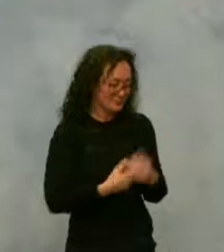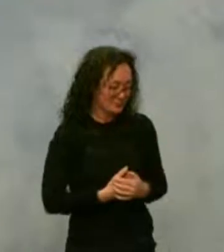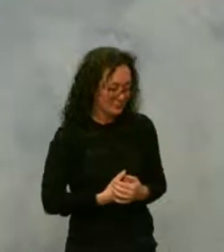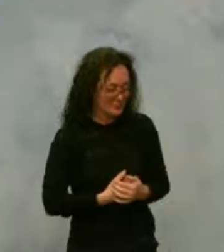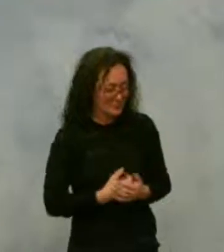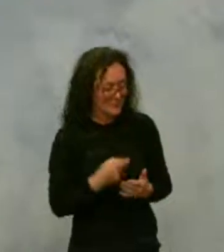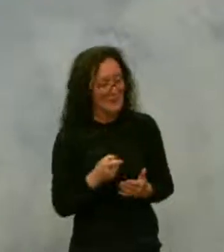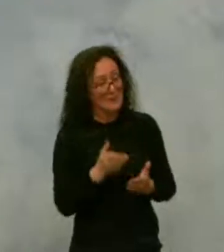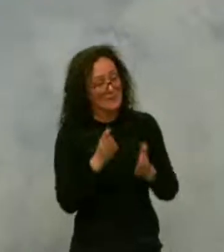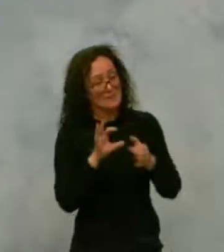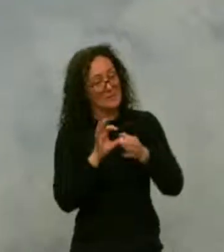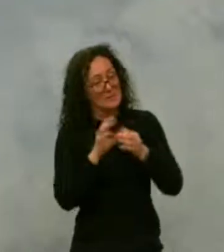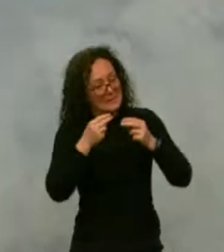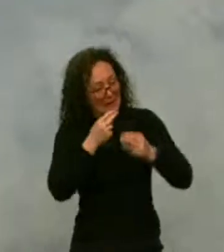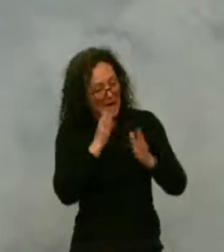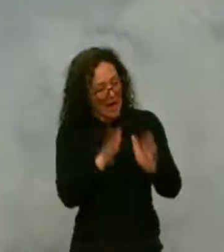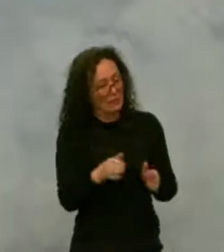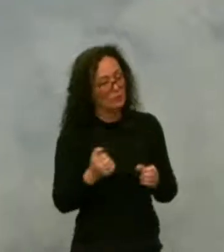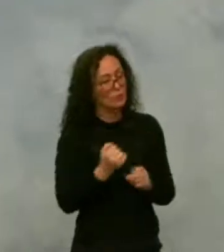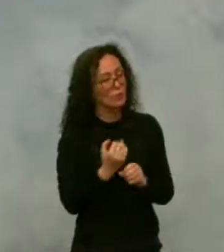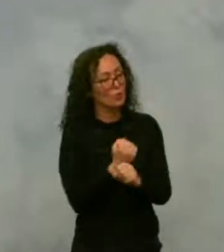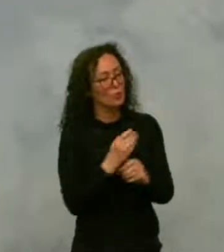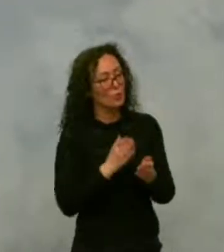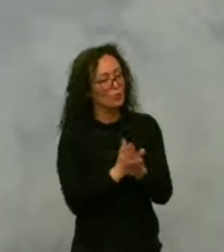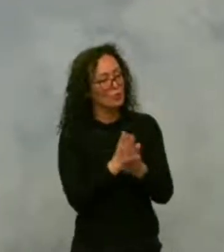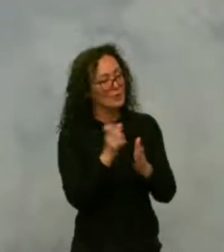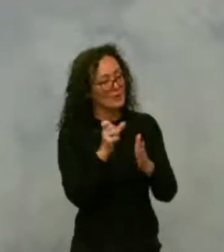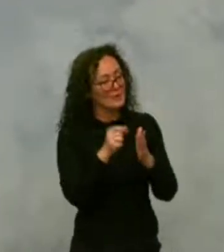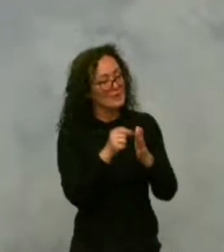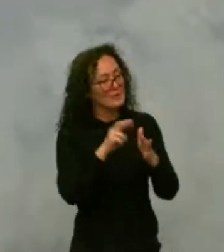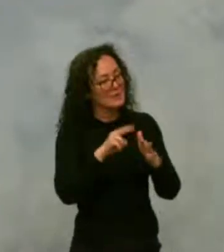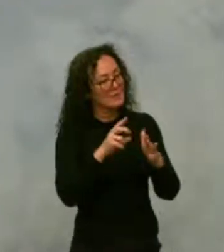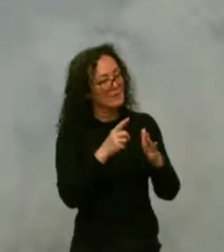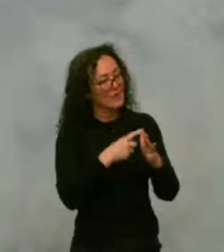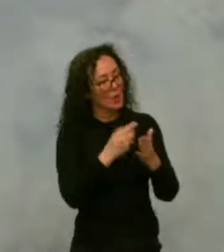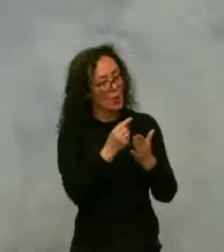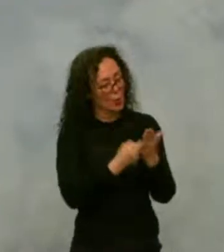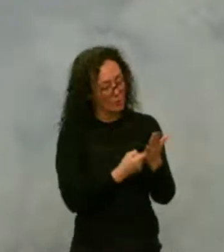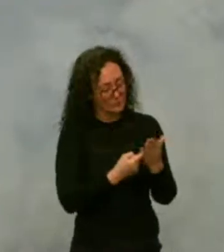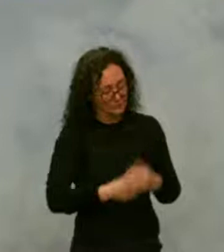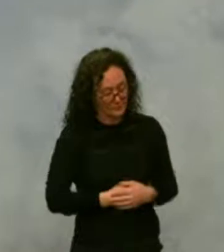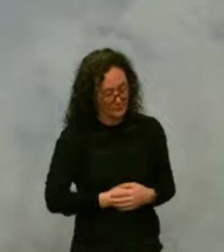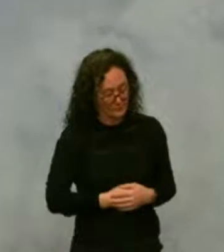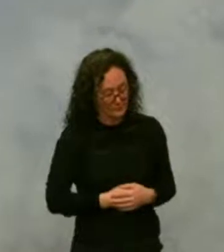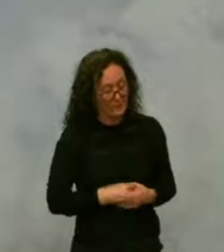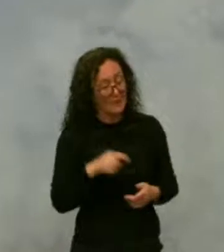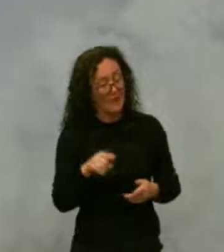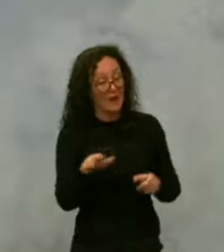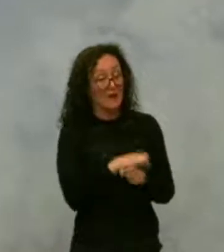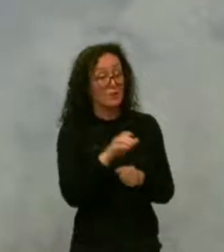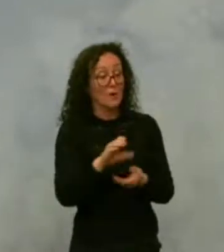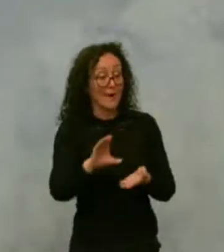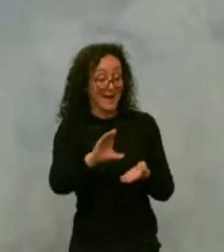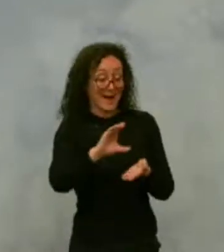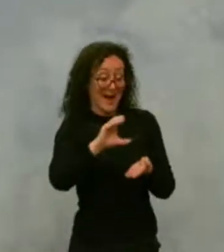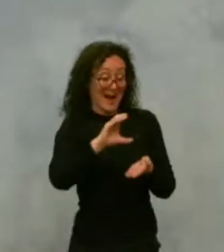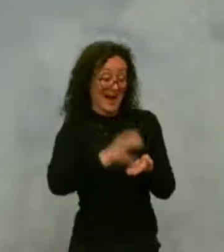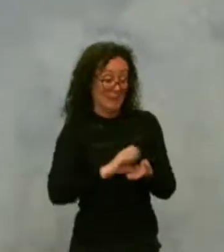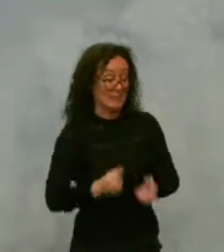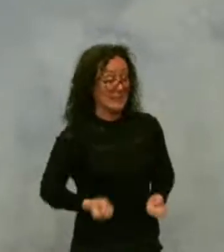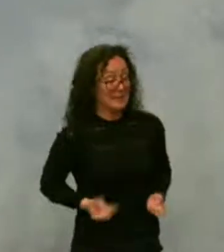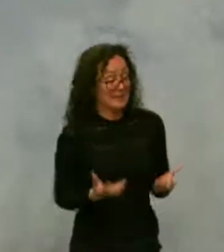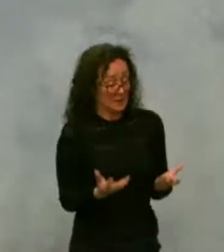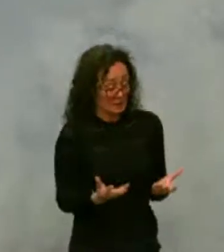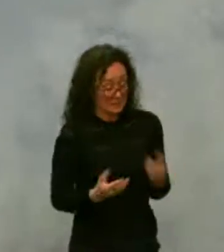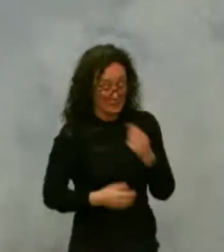through CITFA's Prudential Code. What this particular part covers is the capital expenditure that the council makes, and